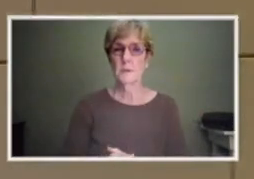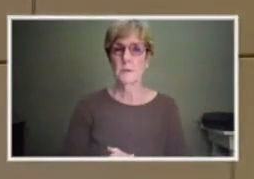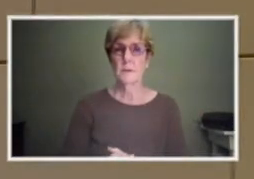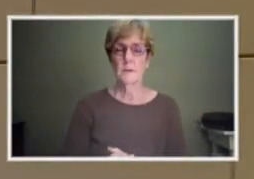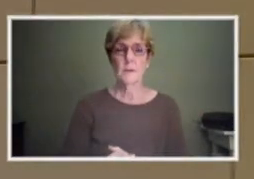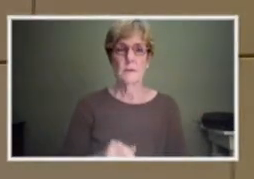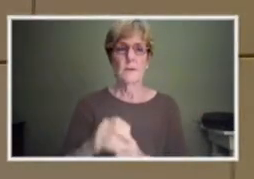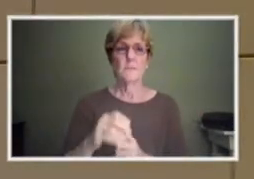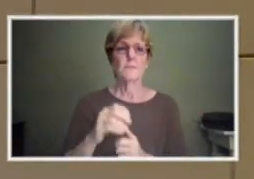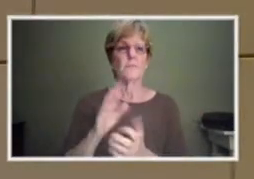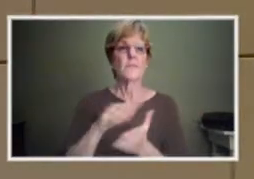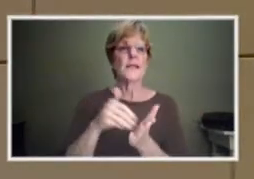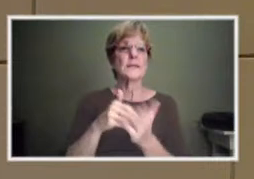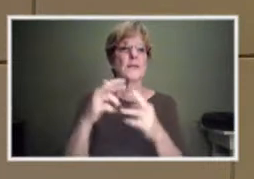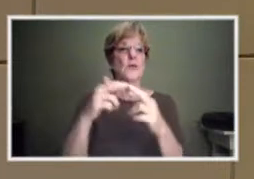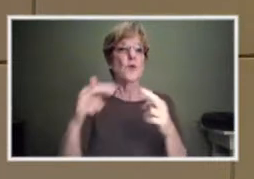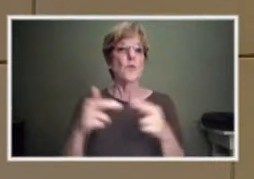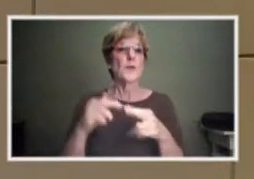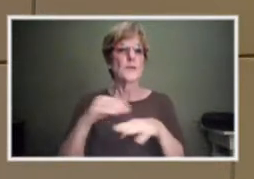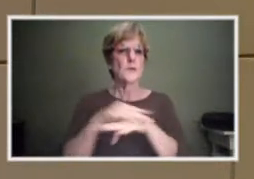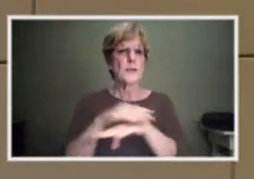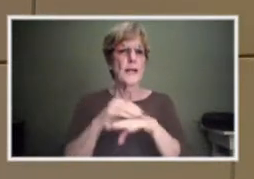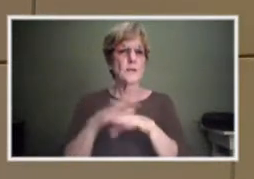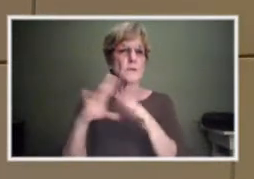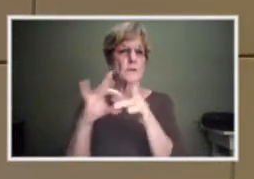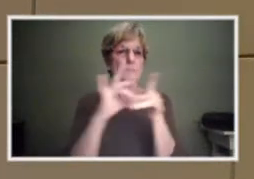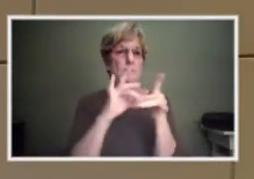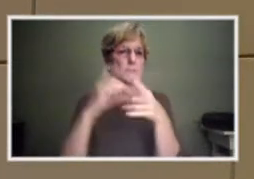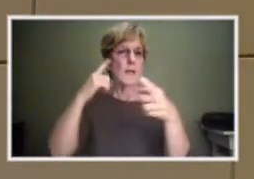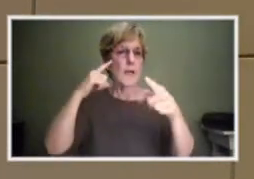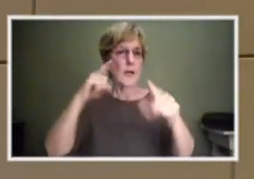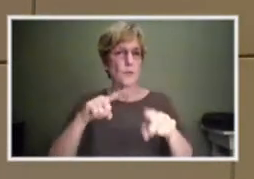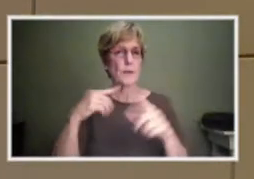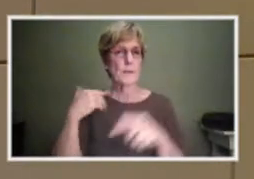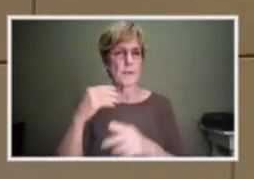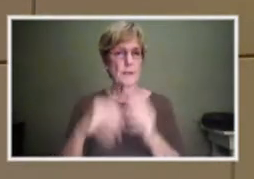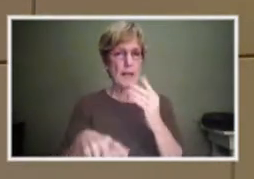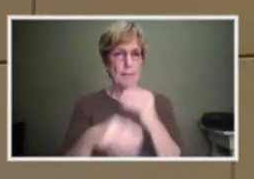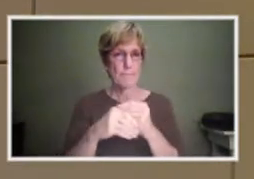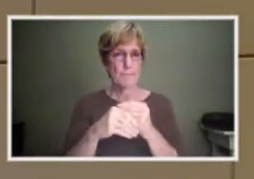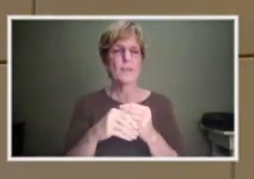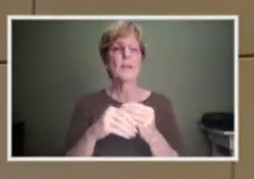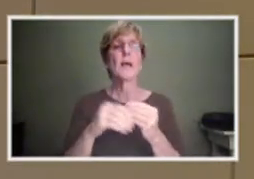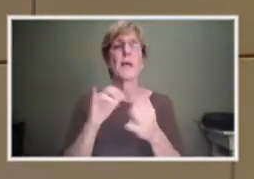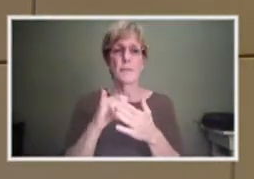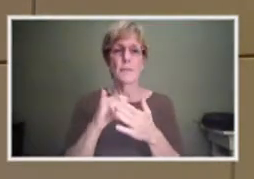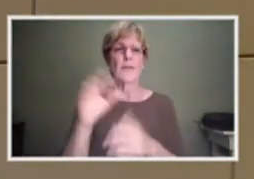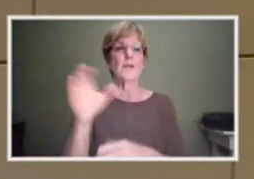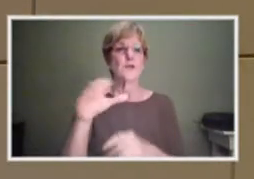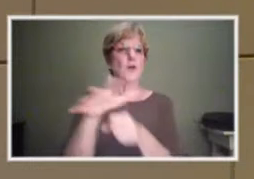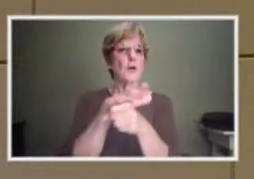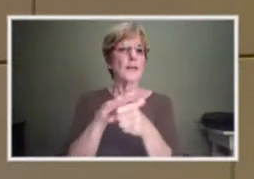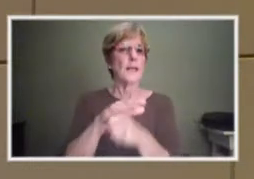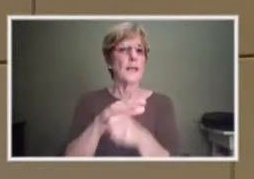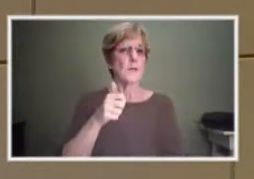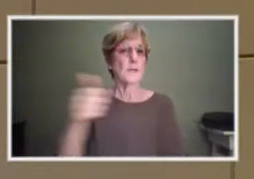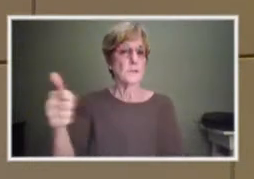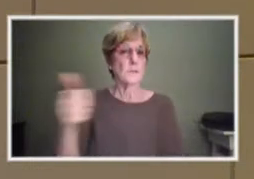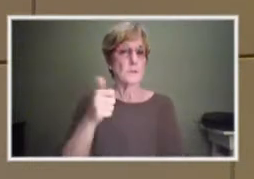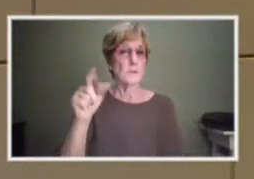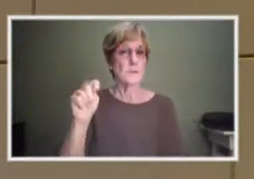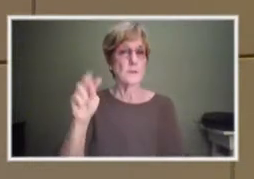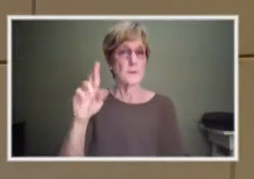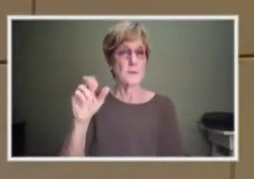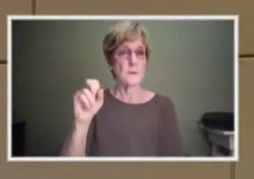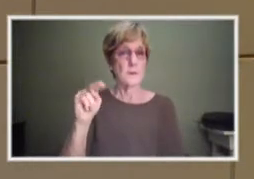Line Regional Council Interlocal Agreement Amendment to adopt a resolution amending the Charlotte Area Transit System and Central Line